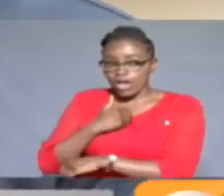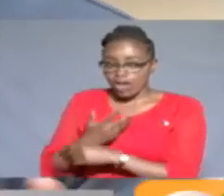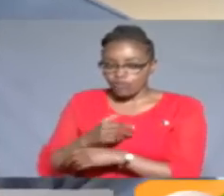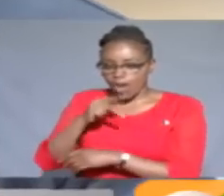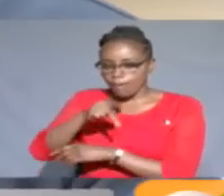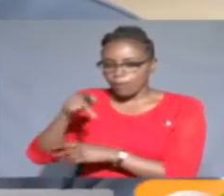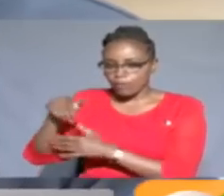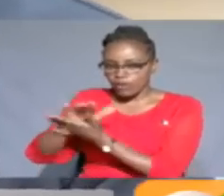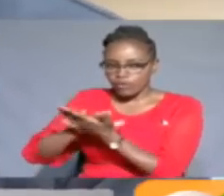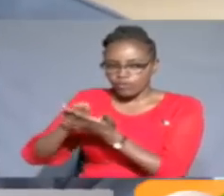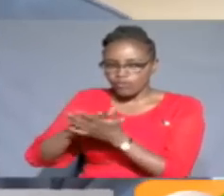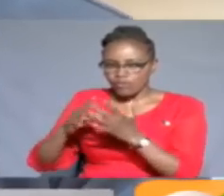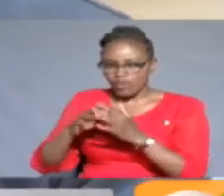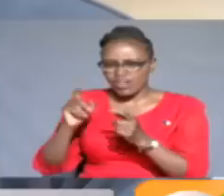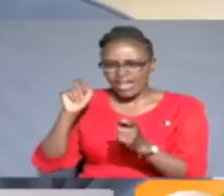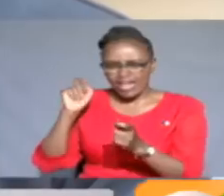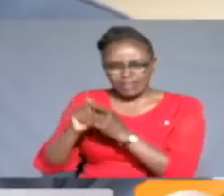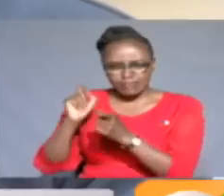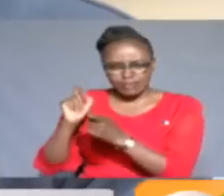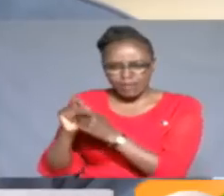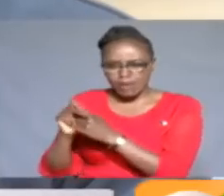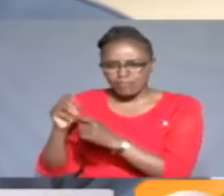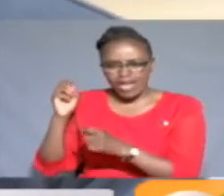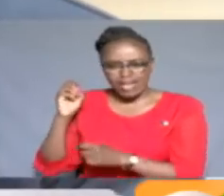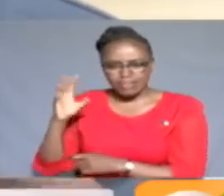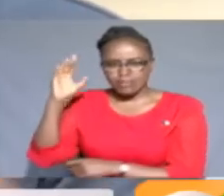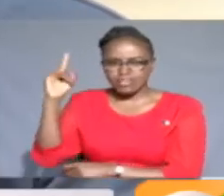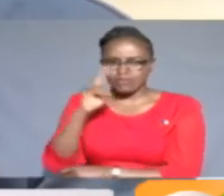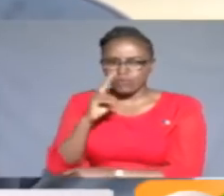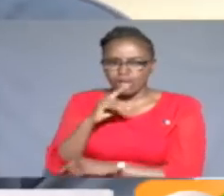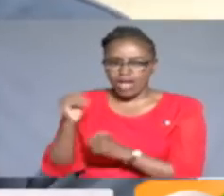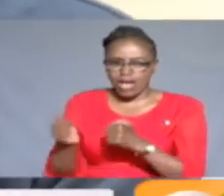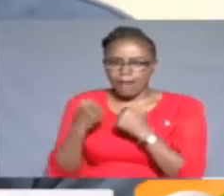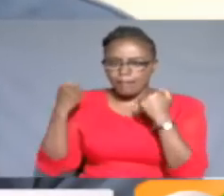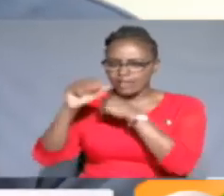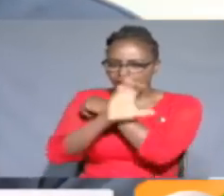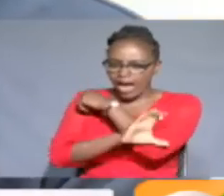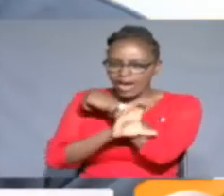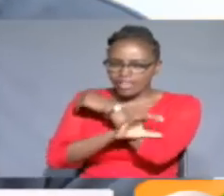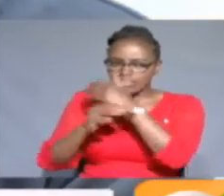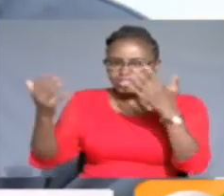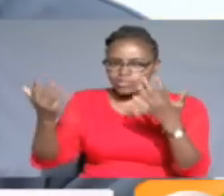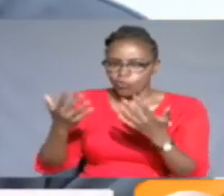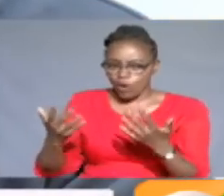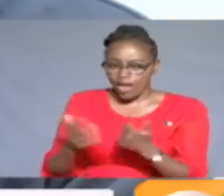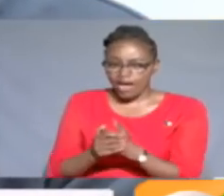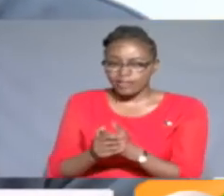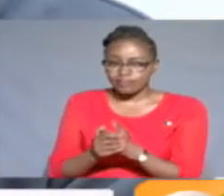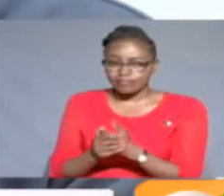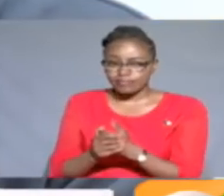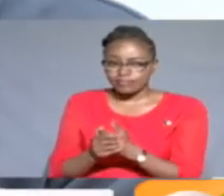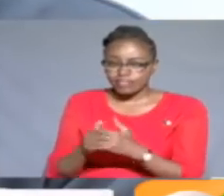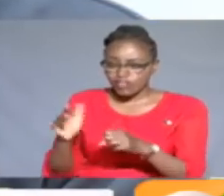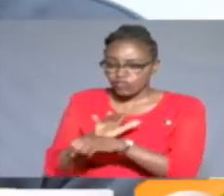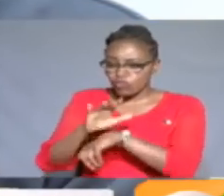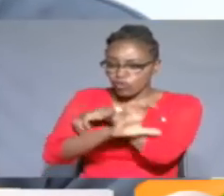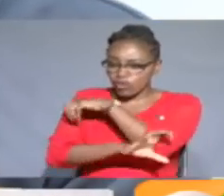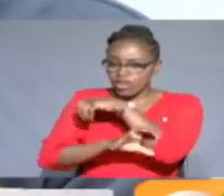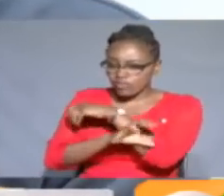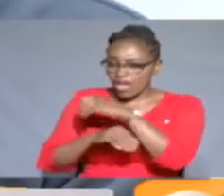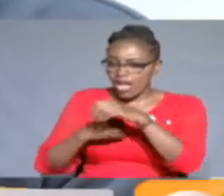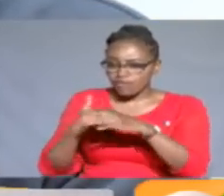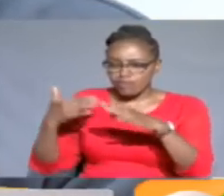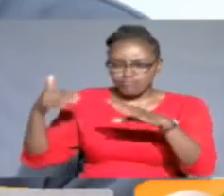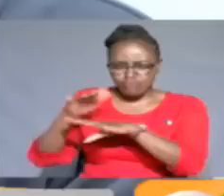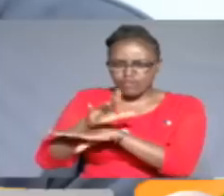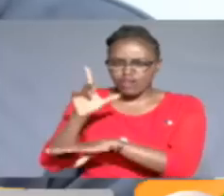population-based screening. It's very expensive, we can't afford it. It's happening in countries where the entire country is covered by the public health